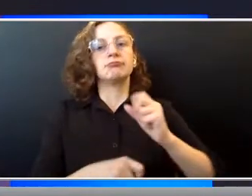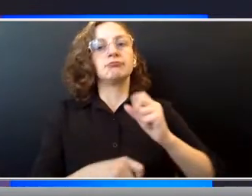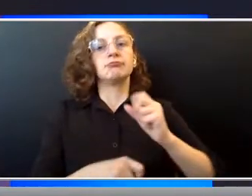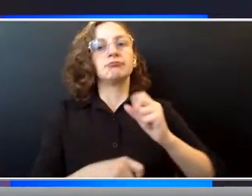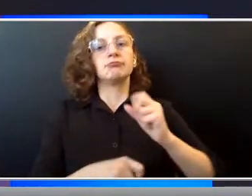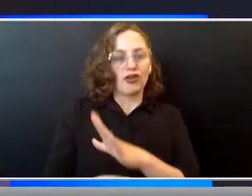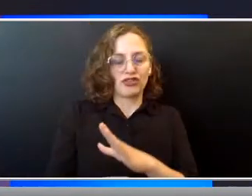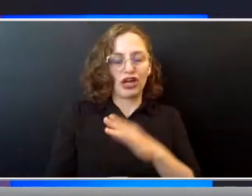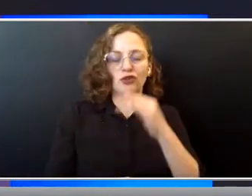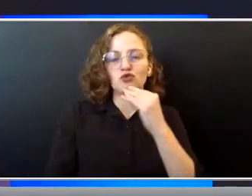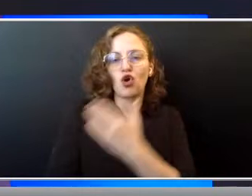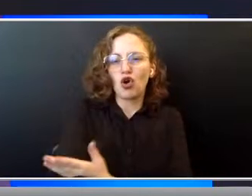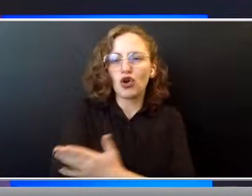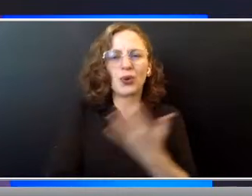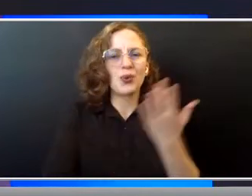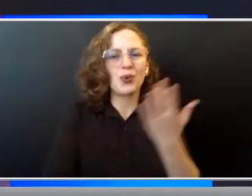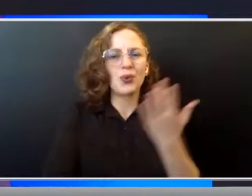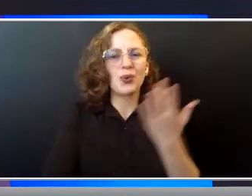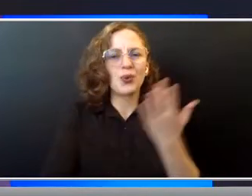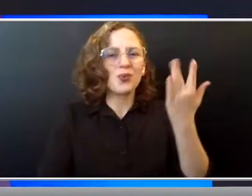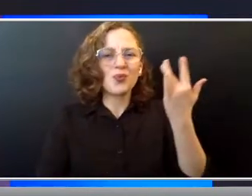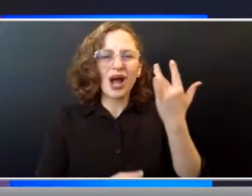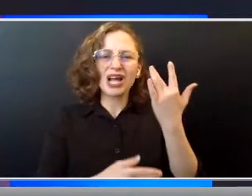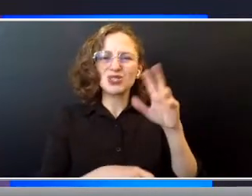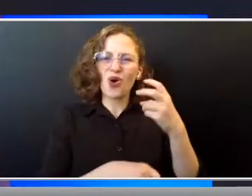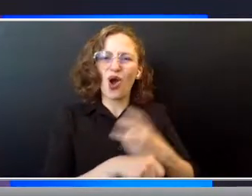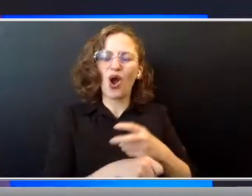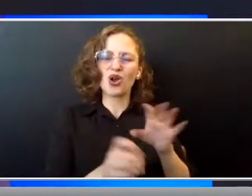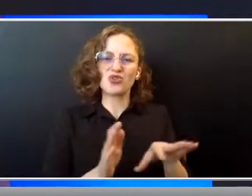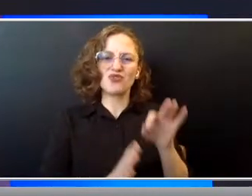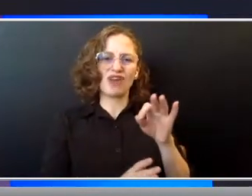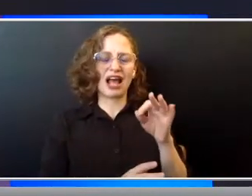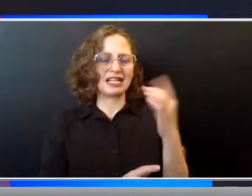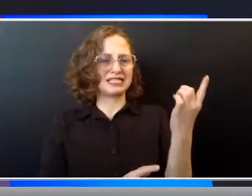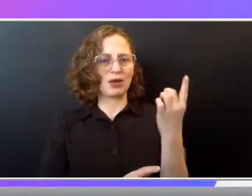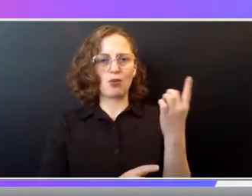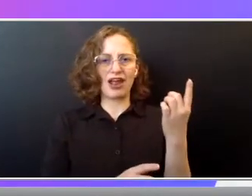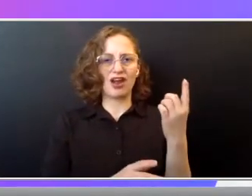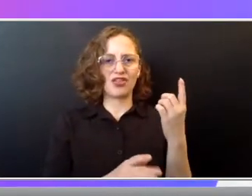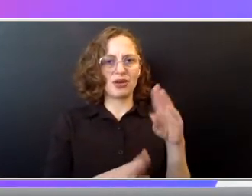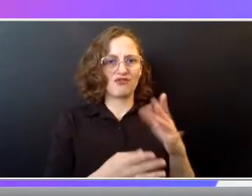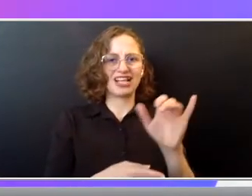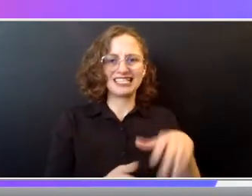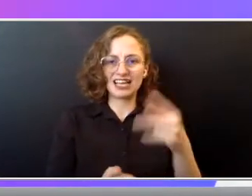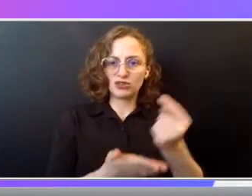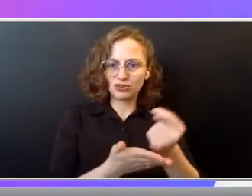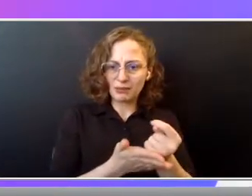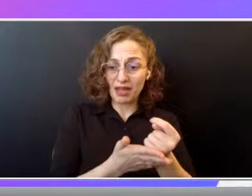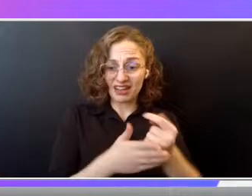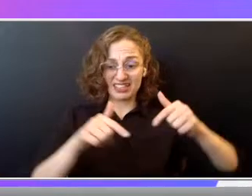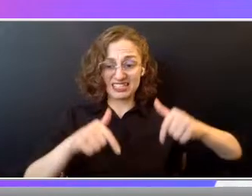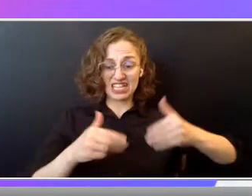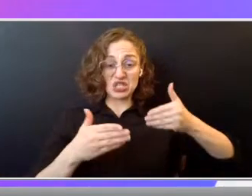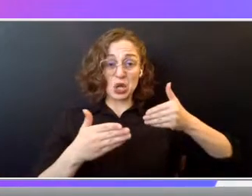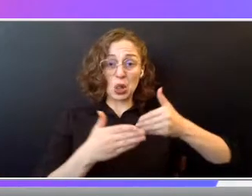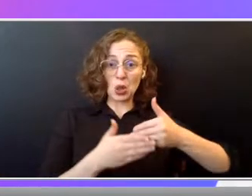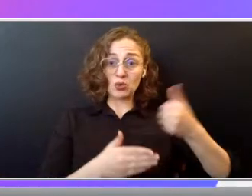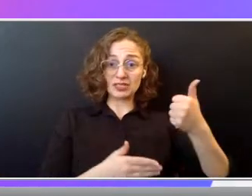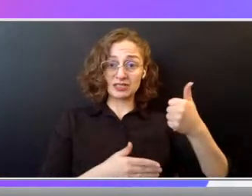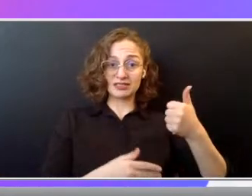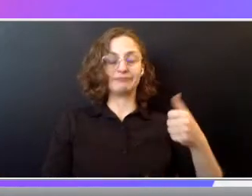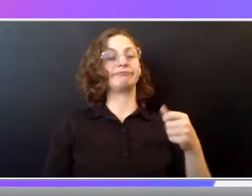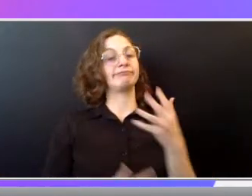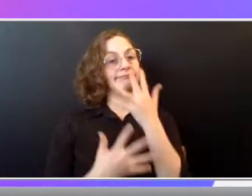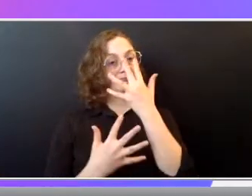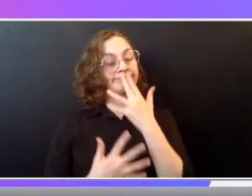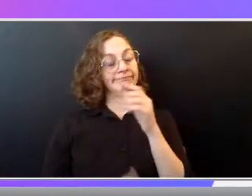does lipoprotein apheresis? Is this the closest to them? Unfortunately, yes. Why I still